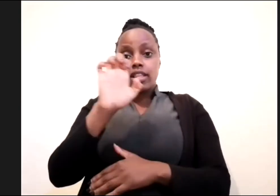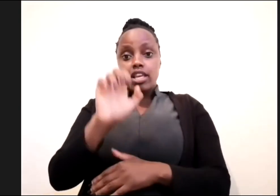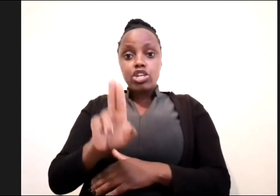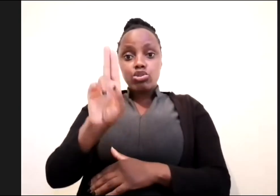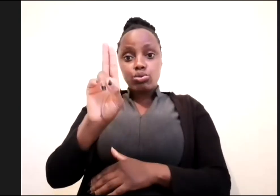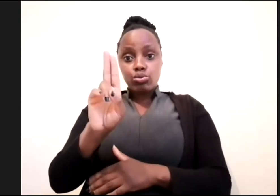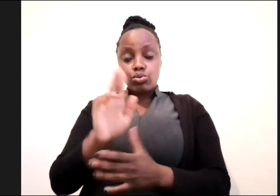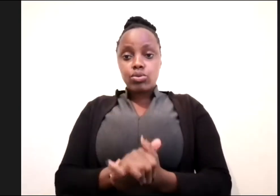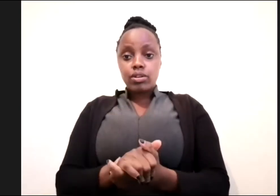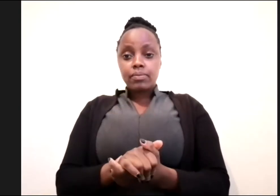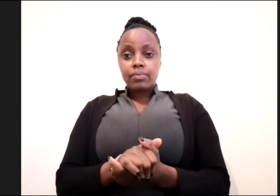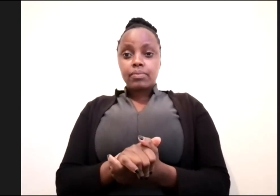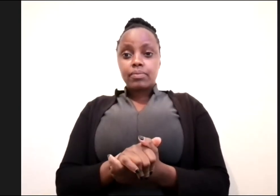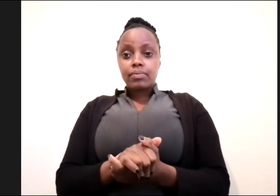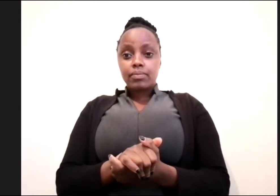the EU.